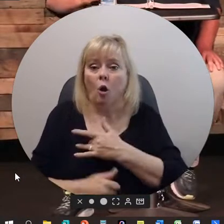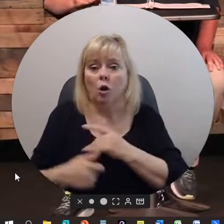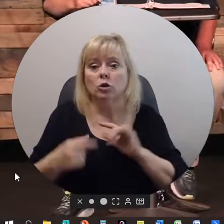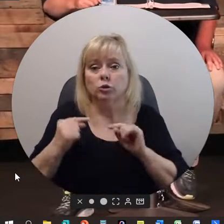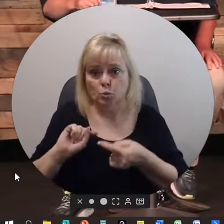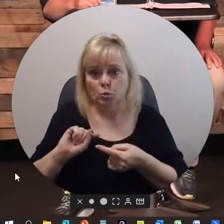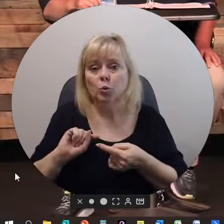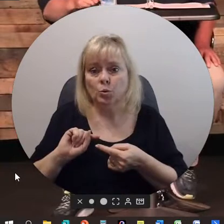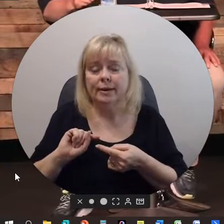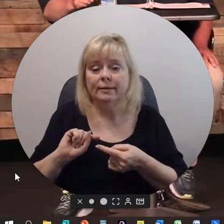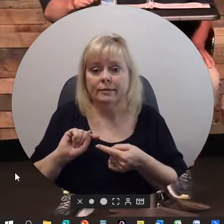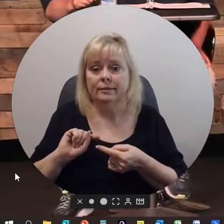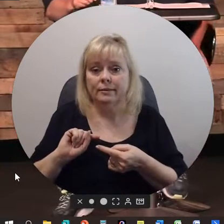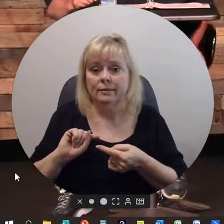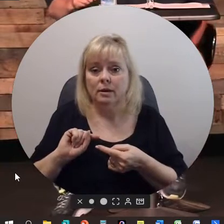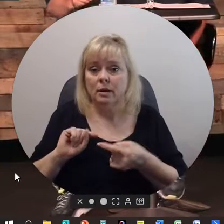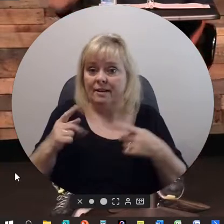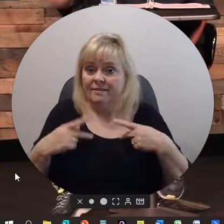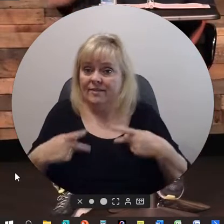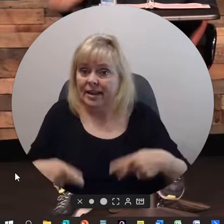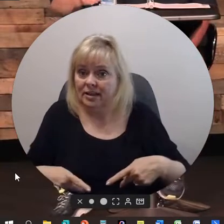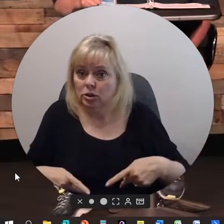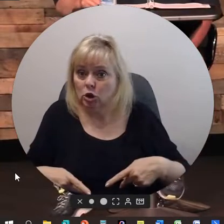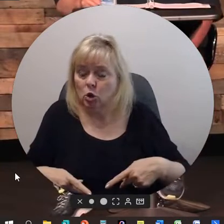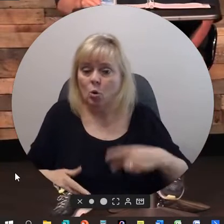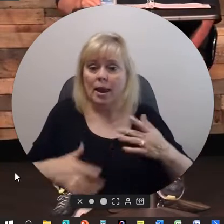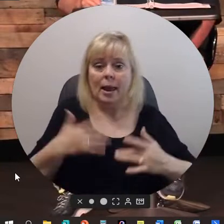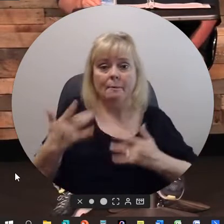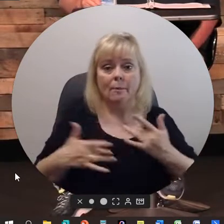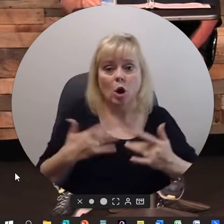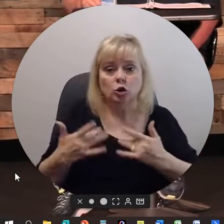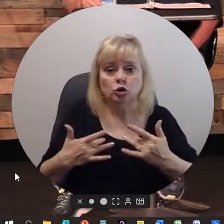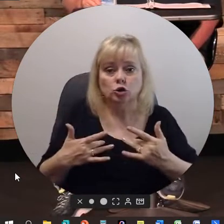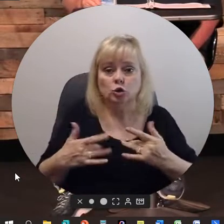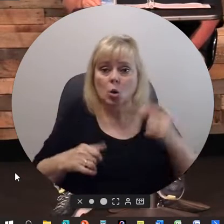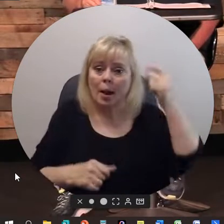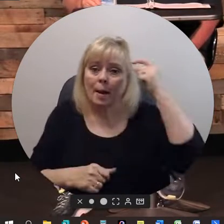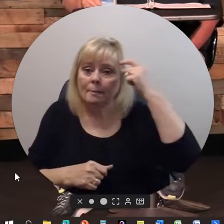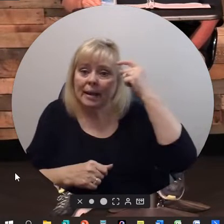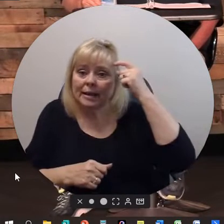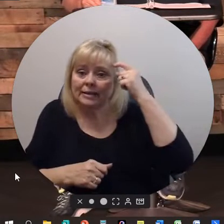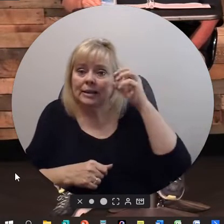whether physically, emotionally, mentally, or spiritually.